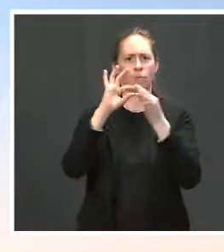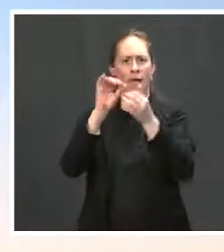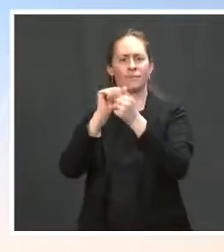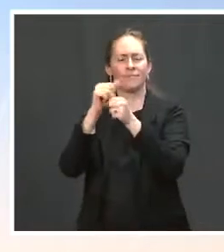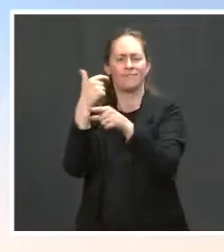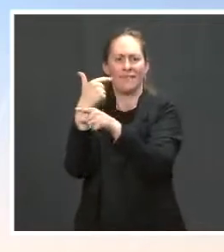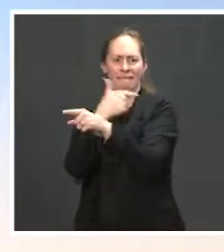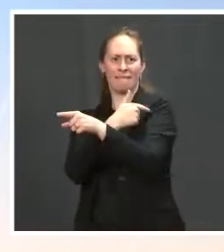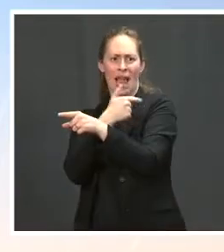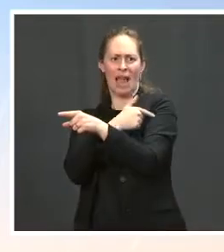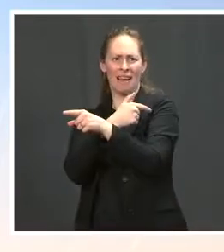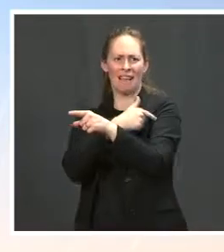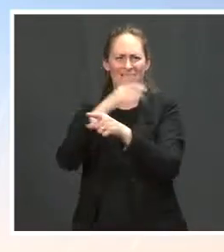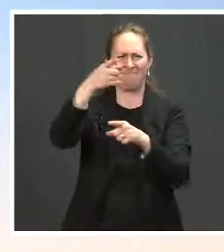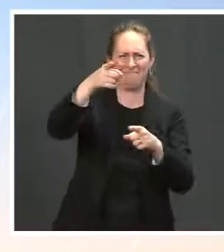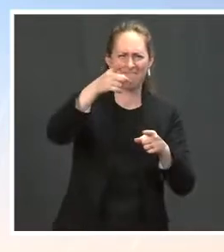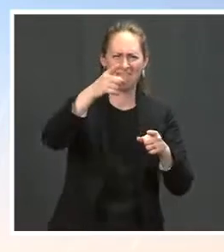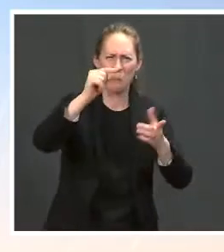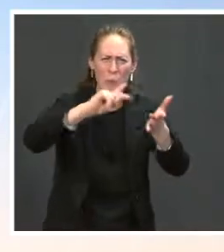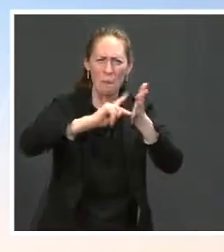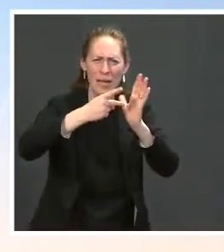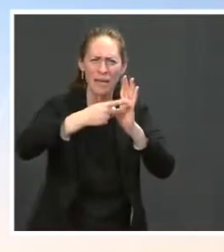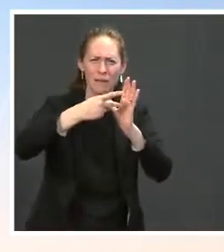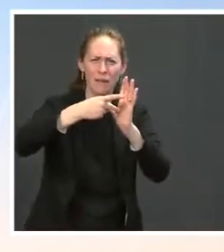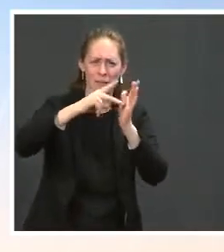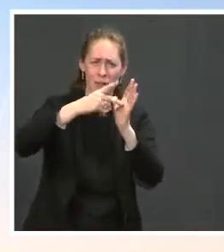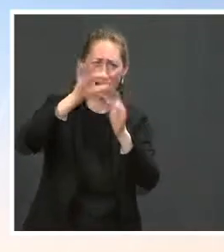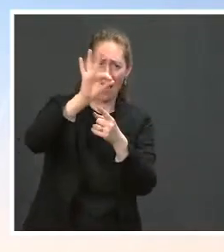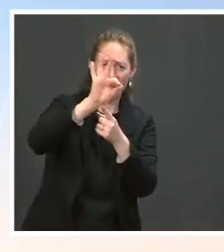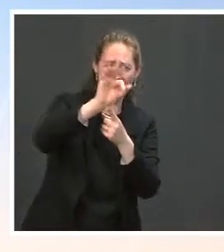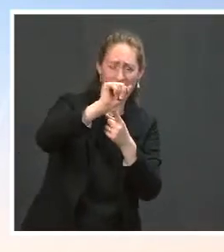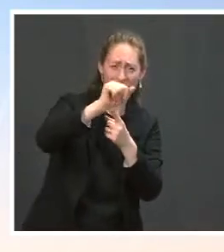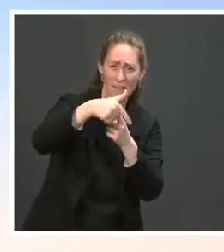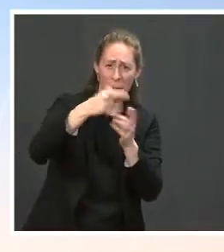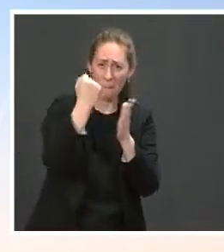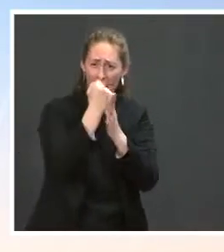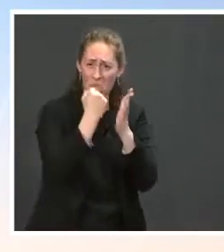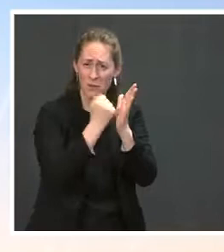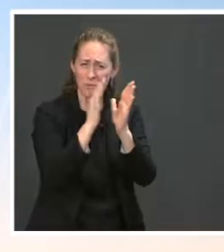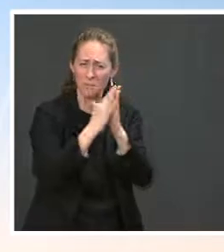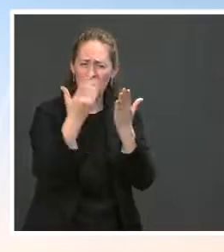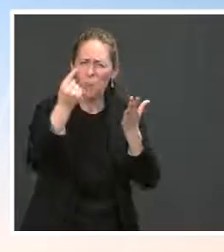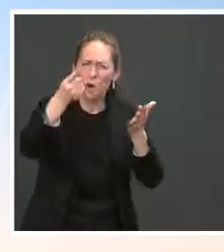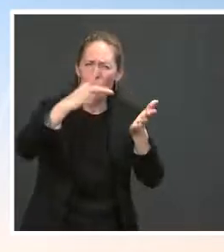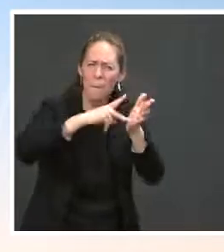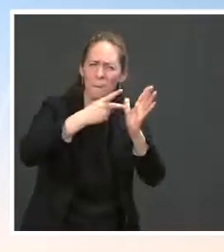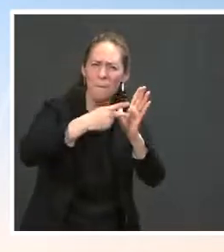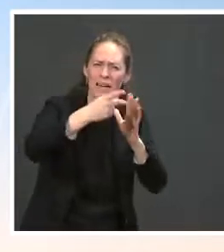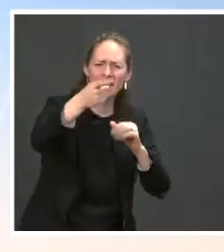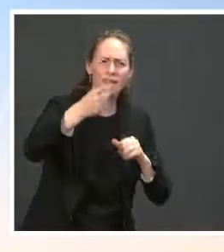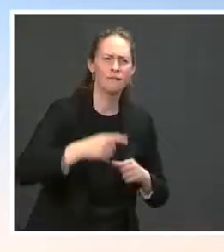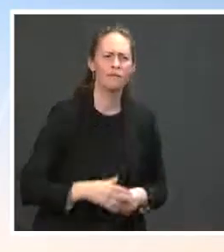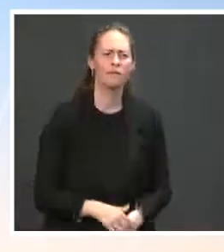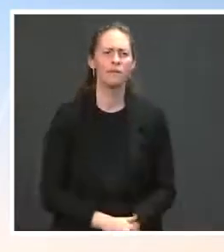Are you referring to like an FAQ related to vaccine passports or something? Part of that, yeah. Okay. Well, I think just to be clear